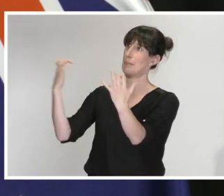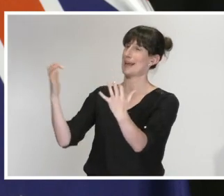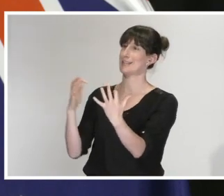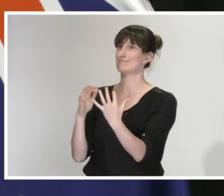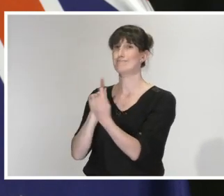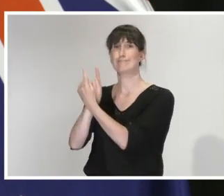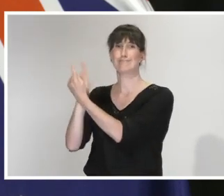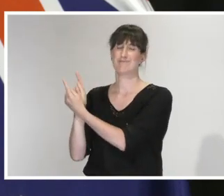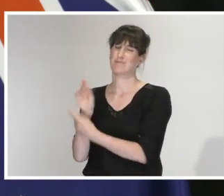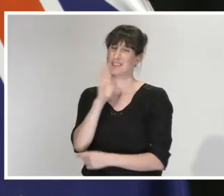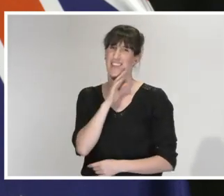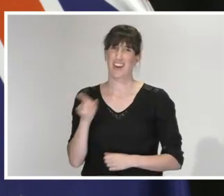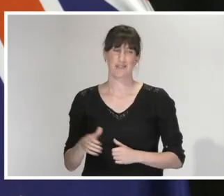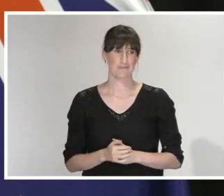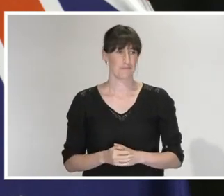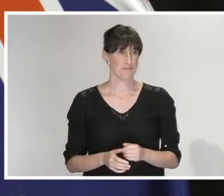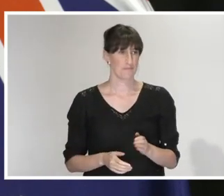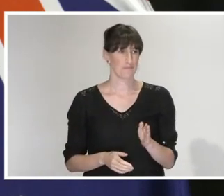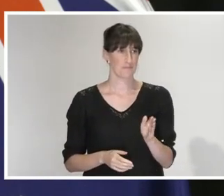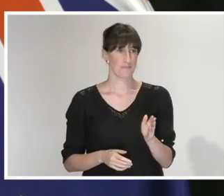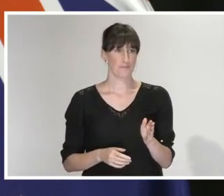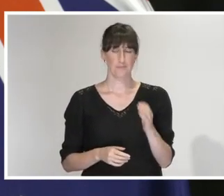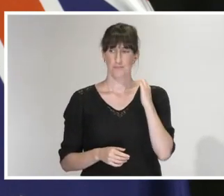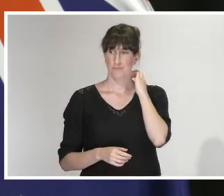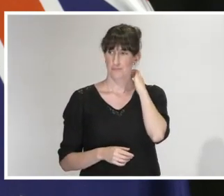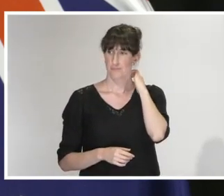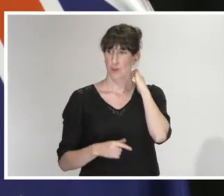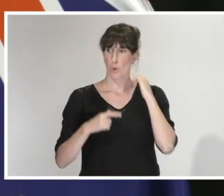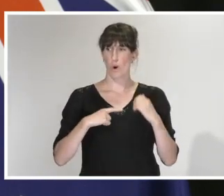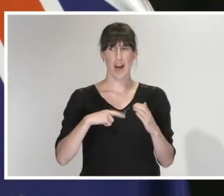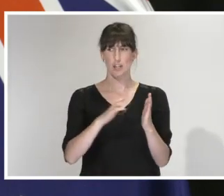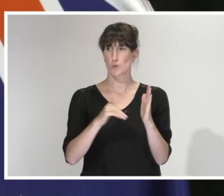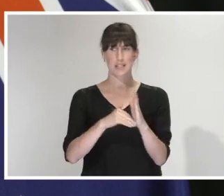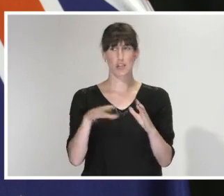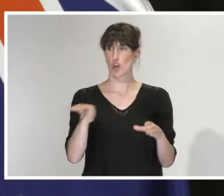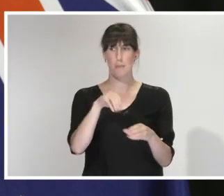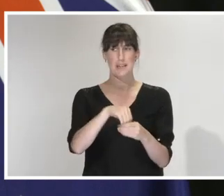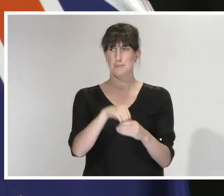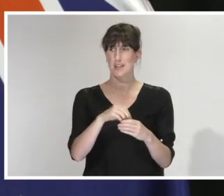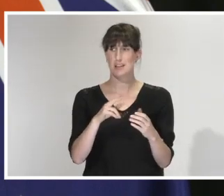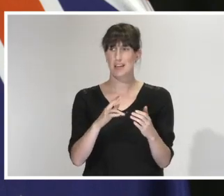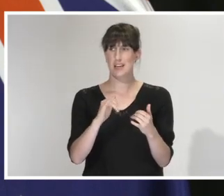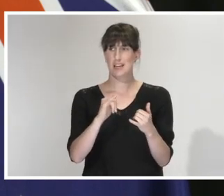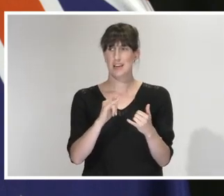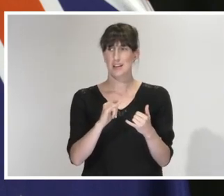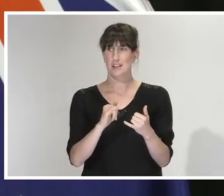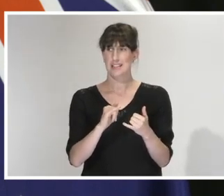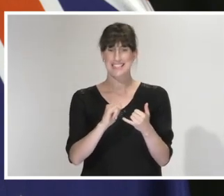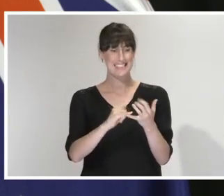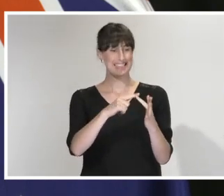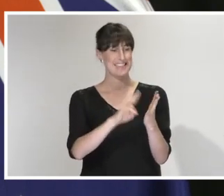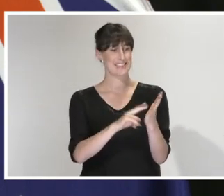Sentinel trial, the solidarity trial around testing and trials for clinical treatment of